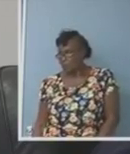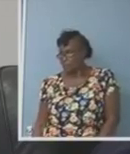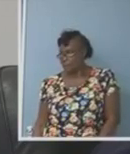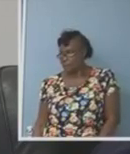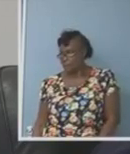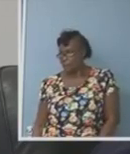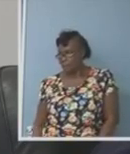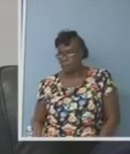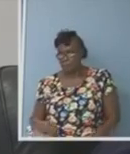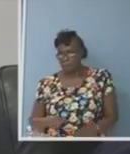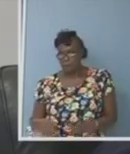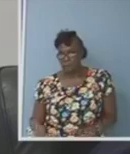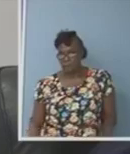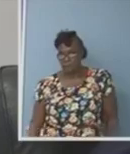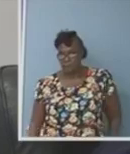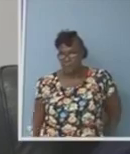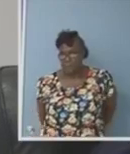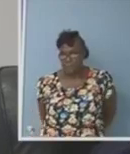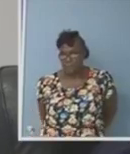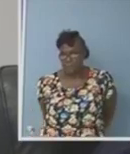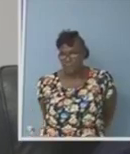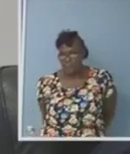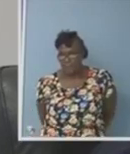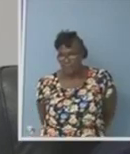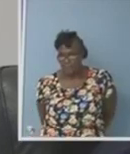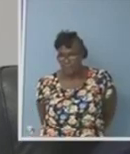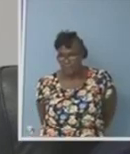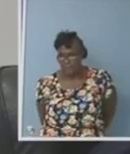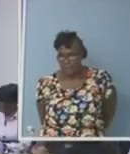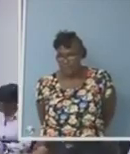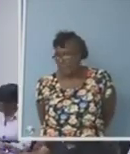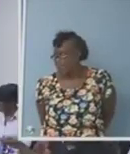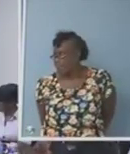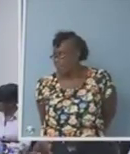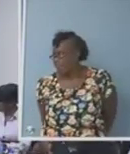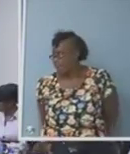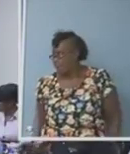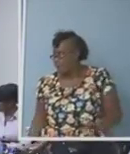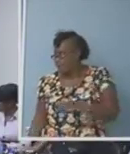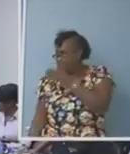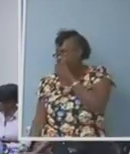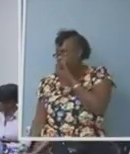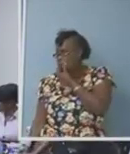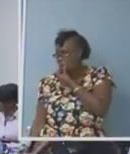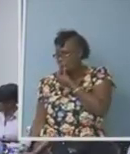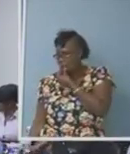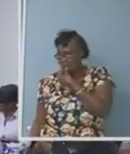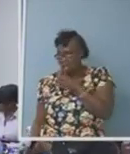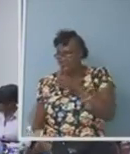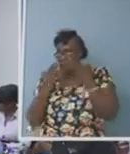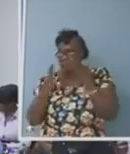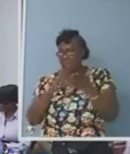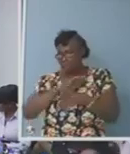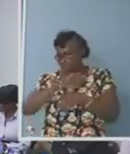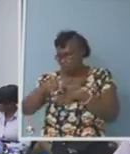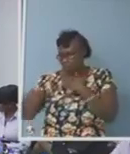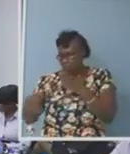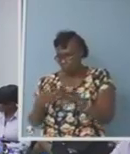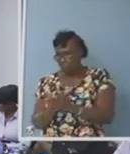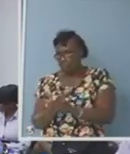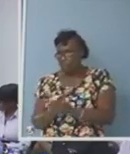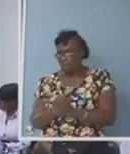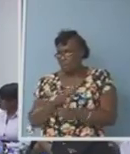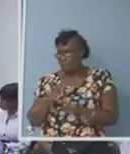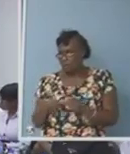by the end of the week. Okay, that's it. Thank you. All right. I do thank the members of the media. I thank the public